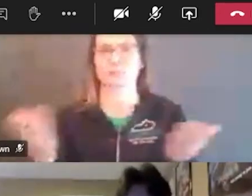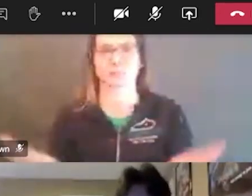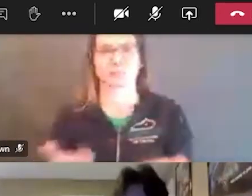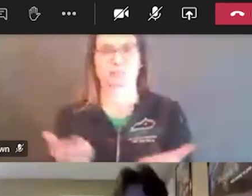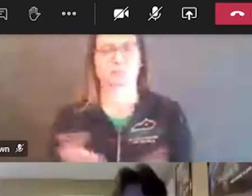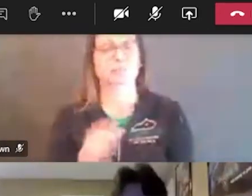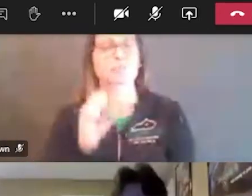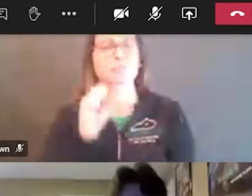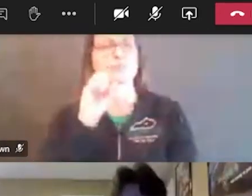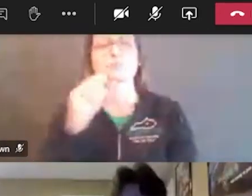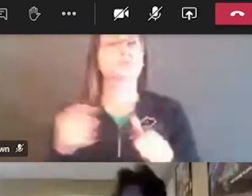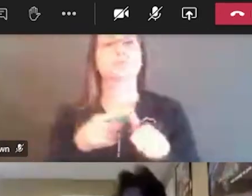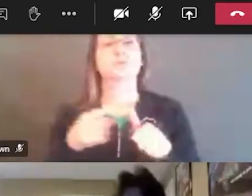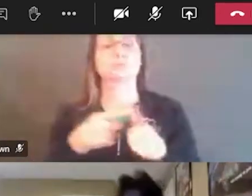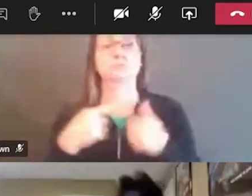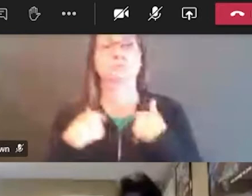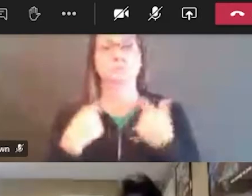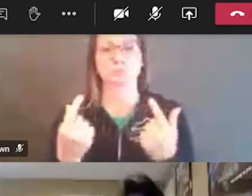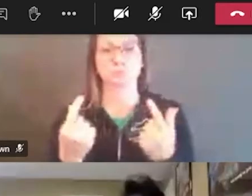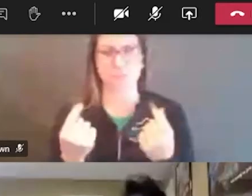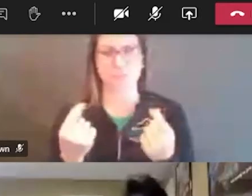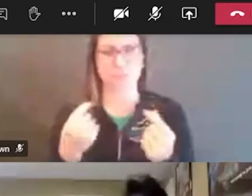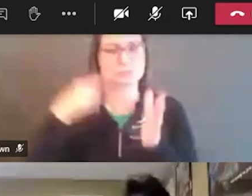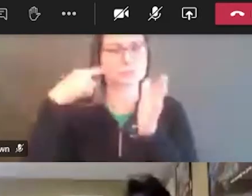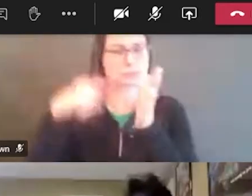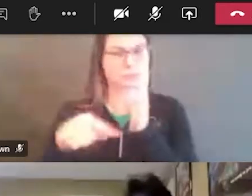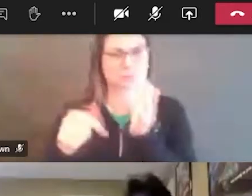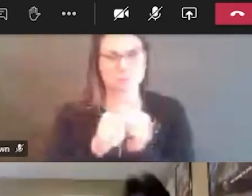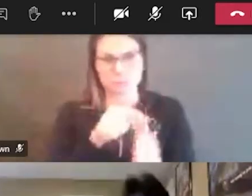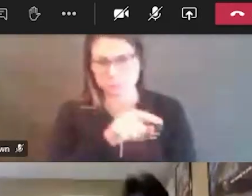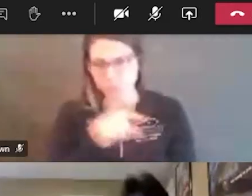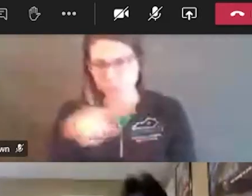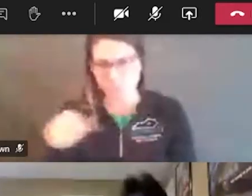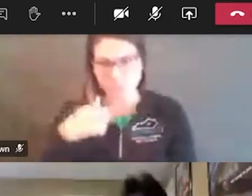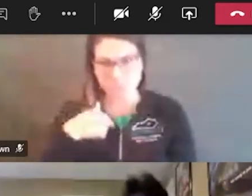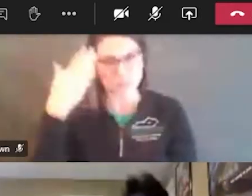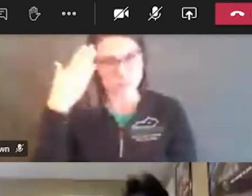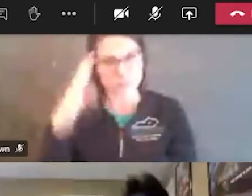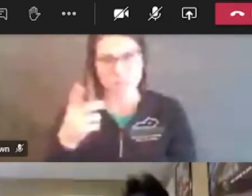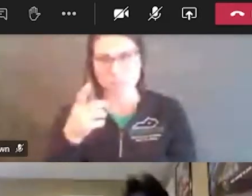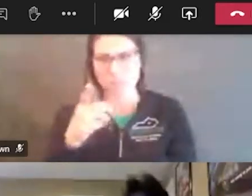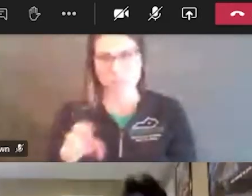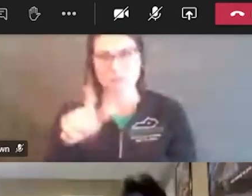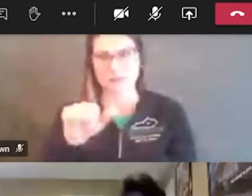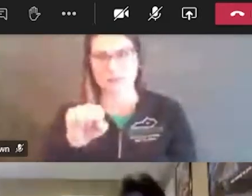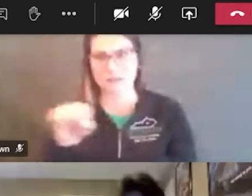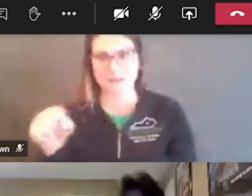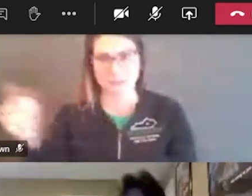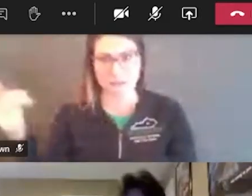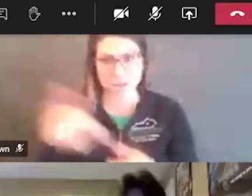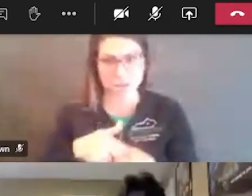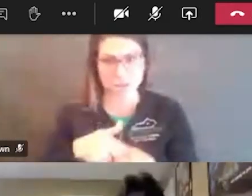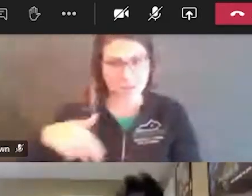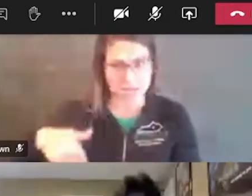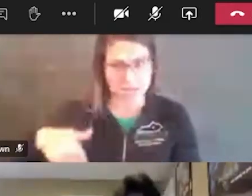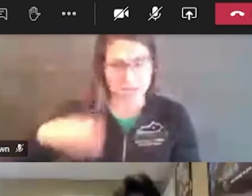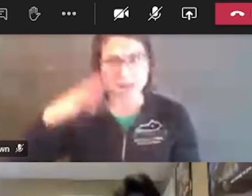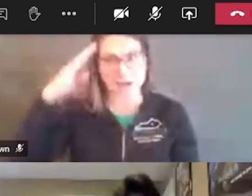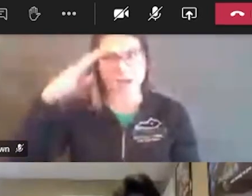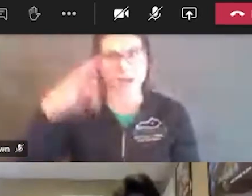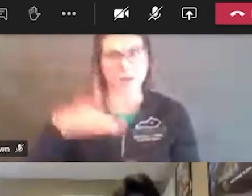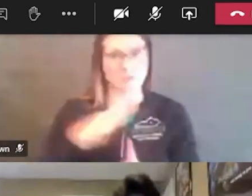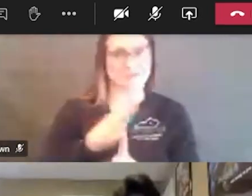do is just check in with all of you all. I'm not sure if Dr. Glass has joined us yet. I know he had a previous